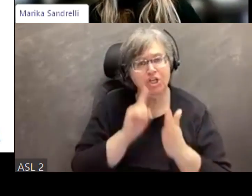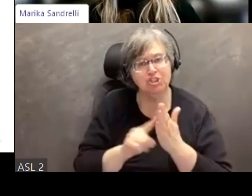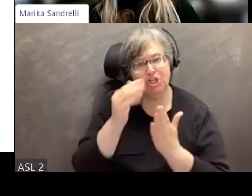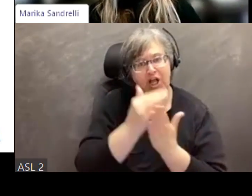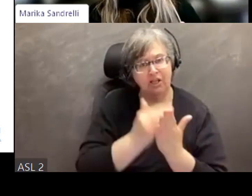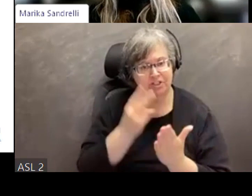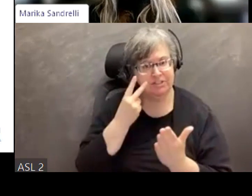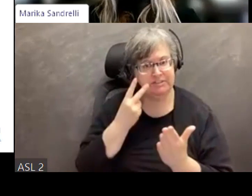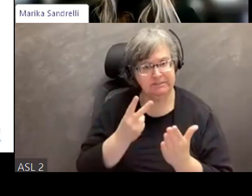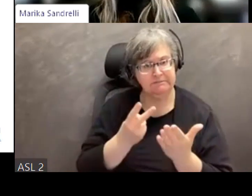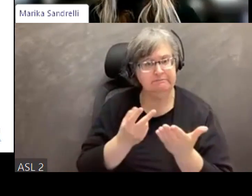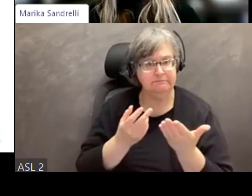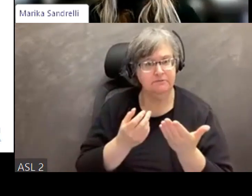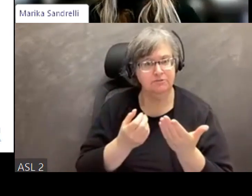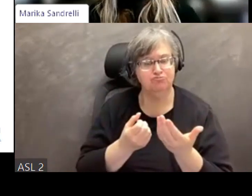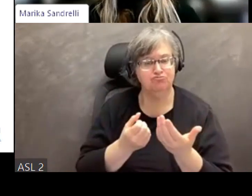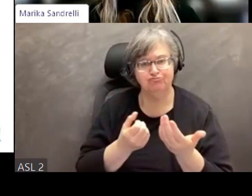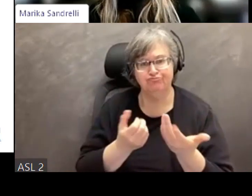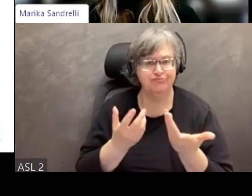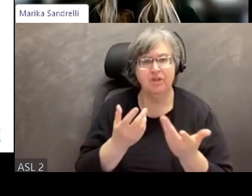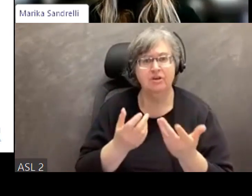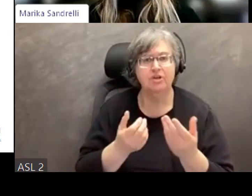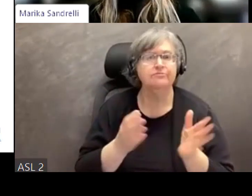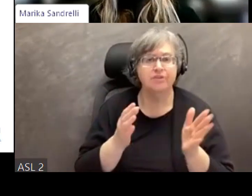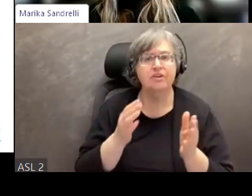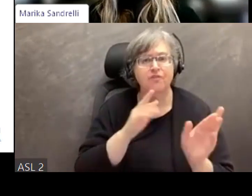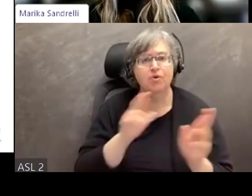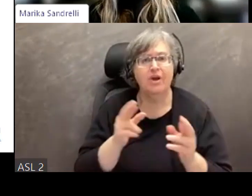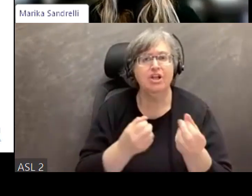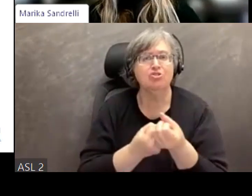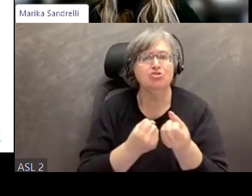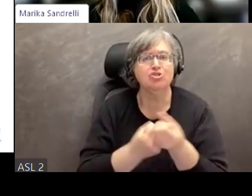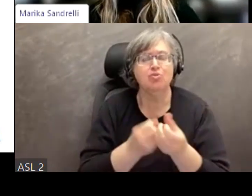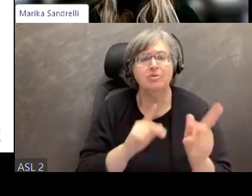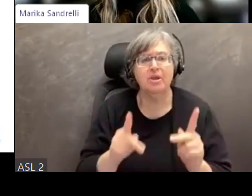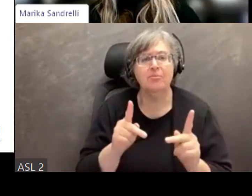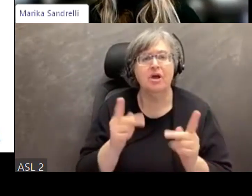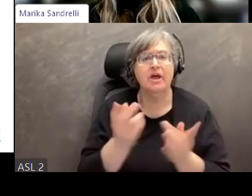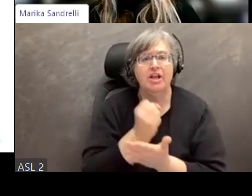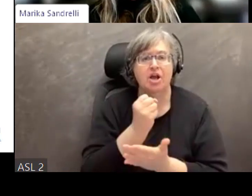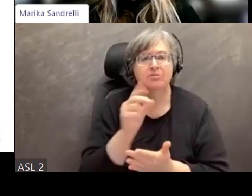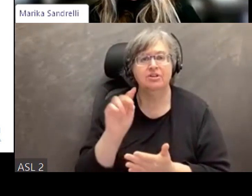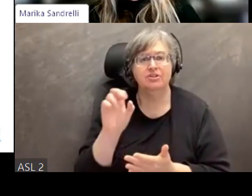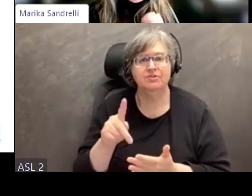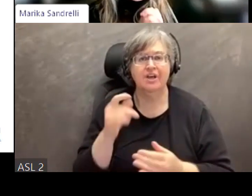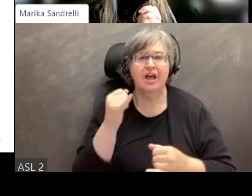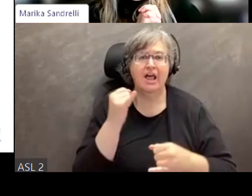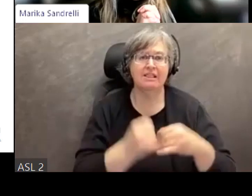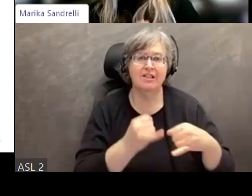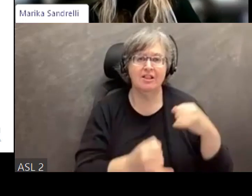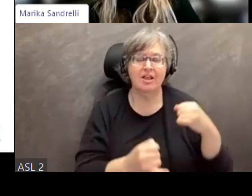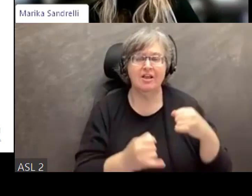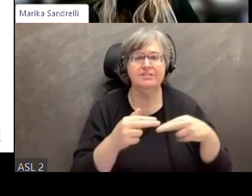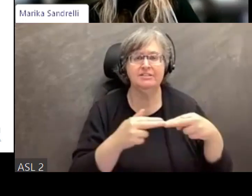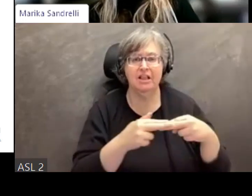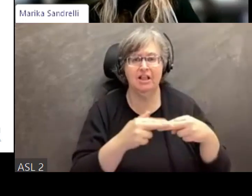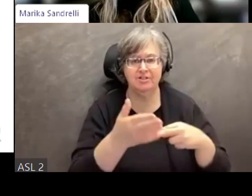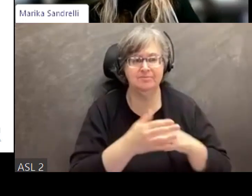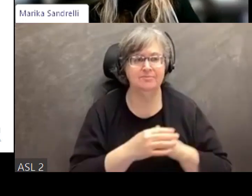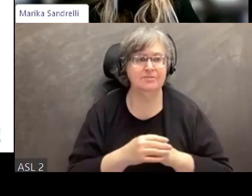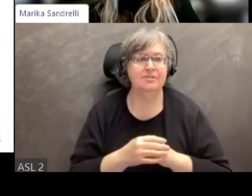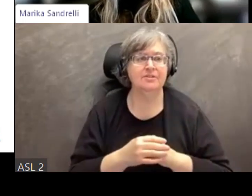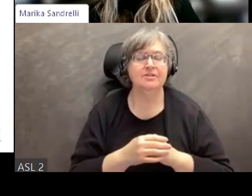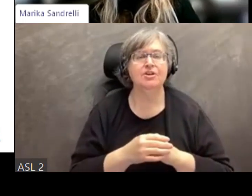readiness checklist to support people on how to optimize TRIP. So next slide and final